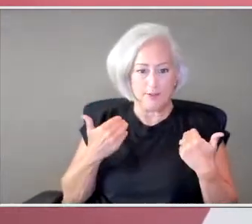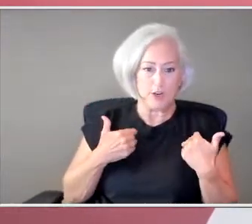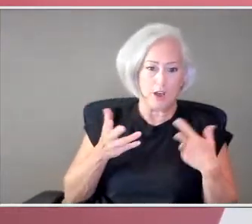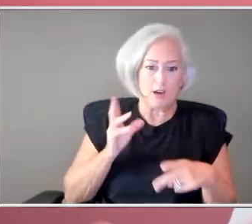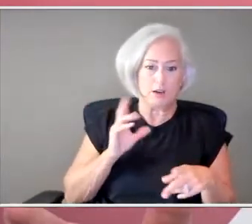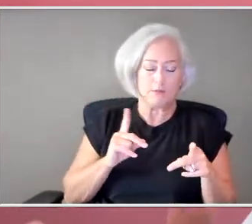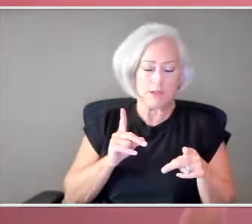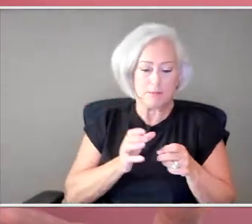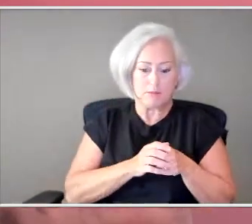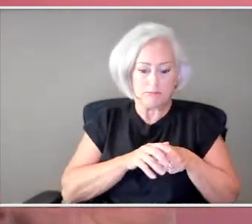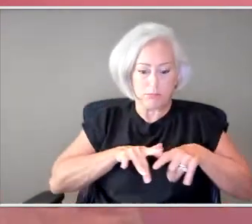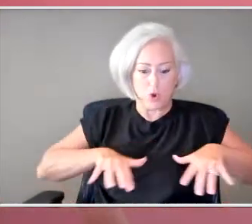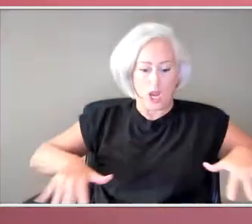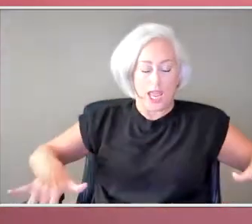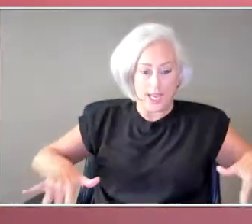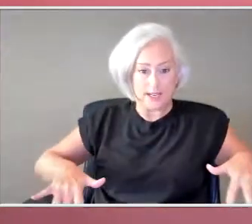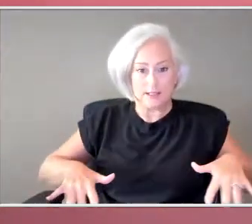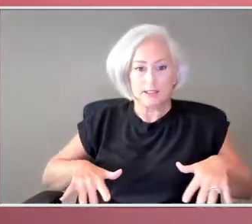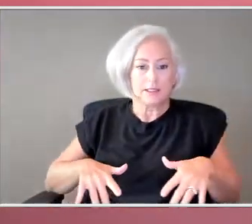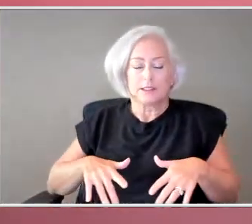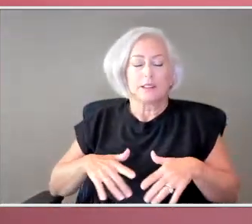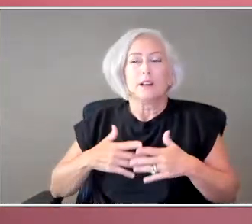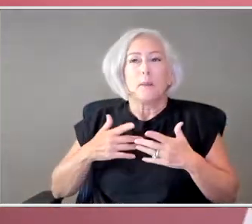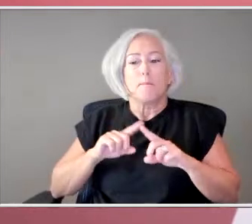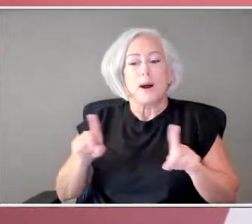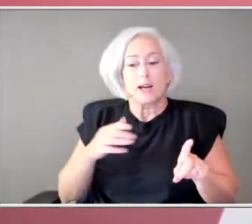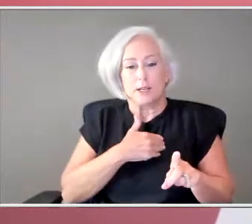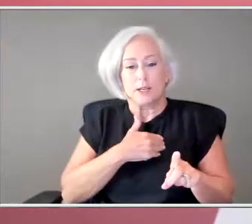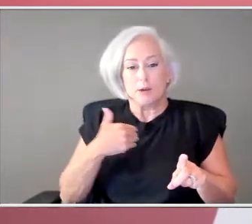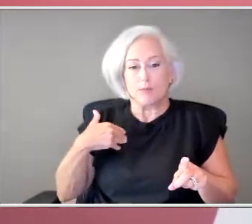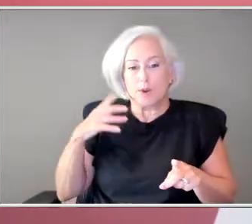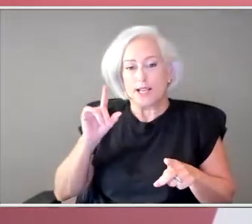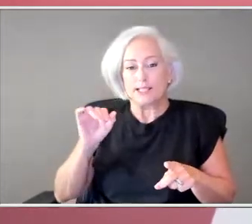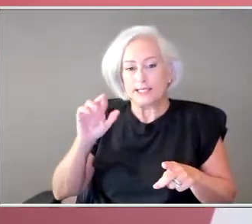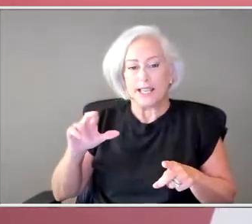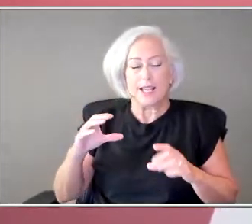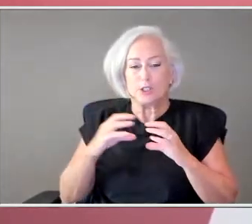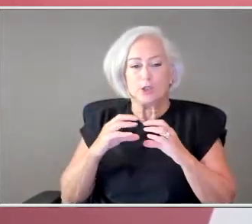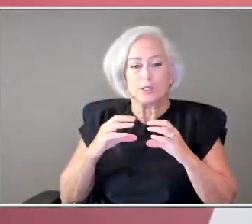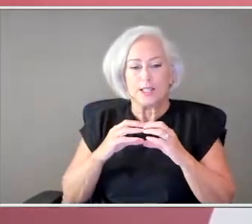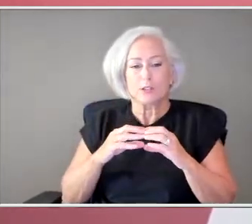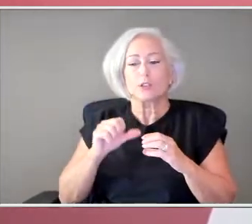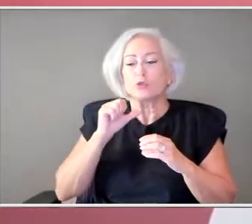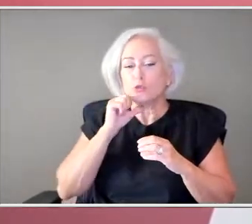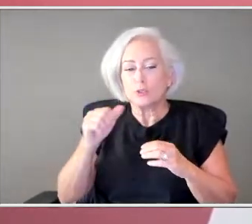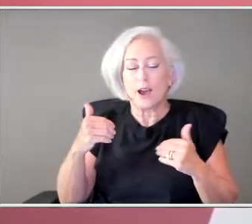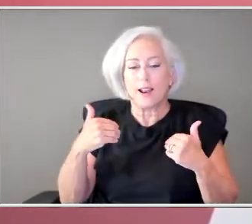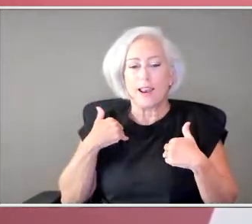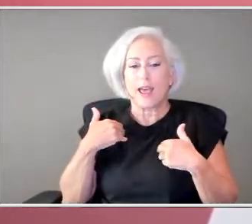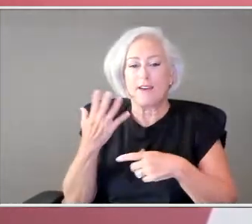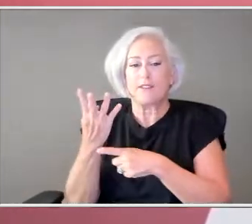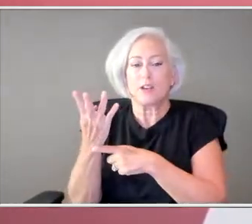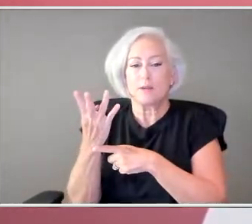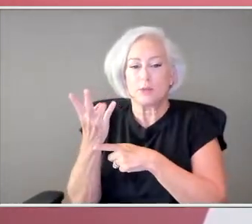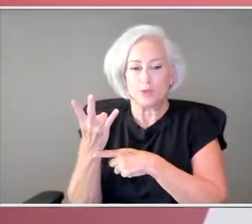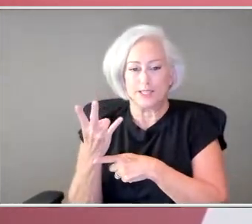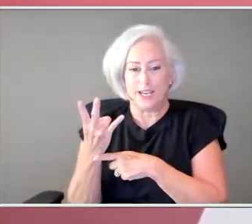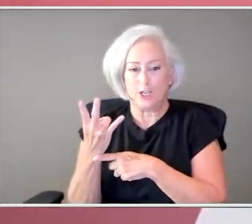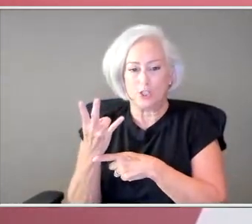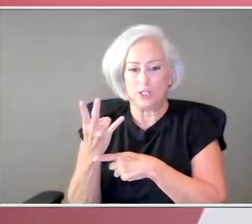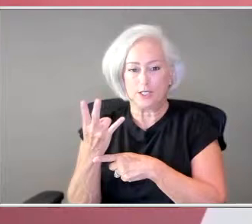But breast cancer cells do not tend to have mutations that tend to make them sticky in the